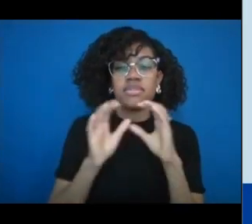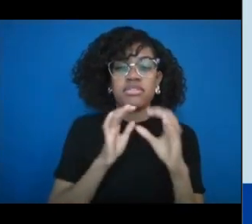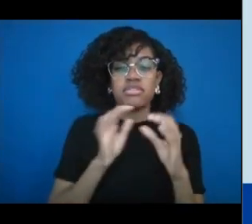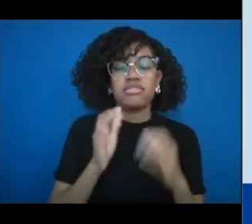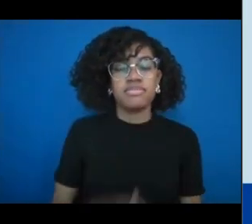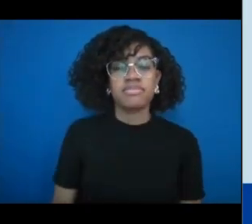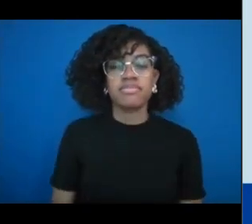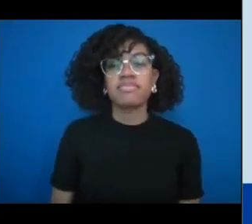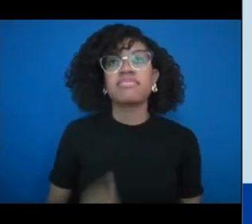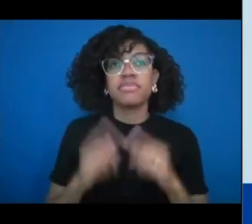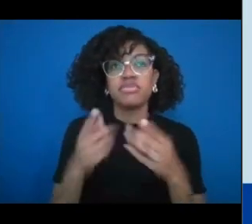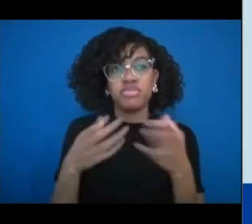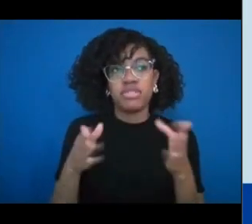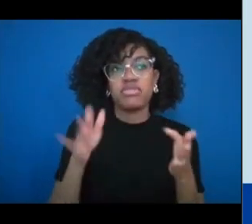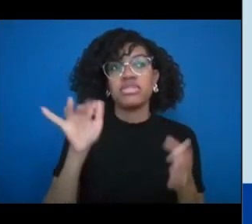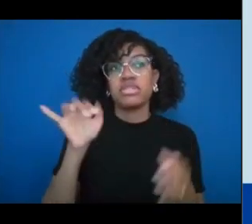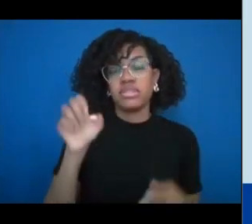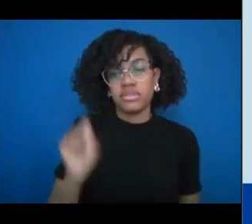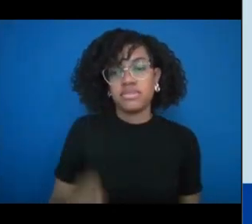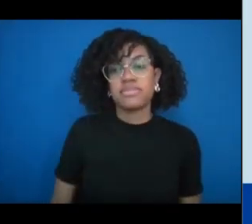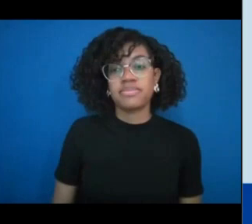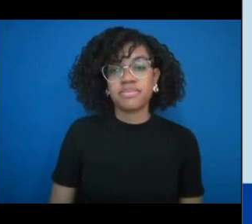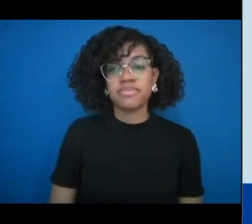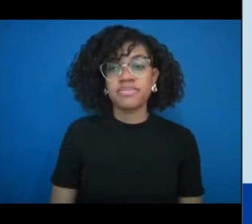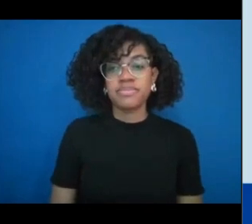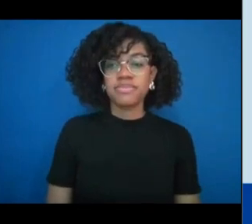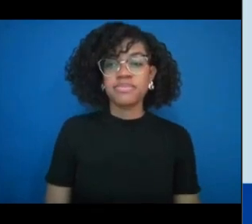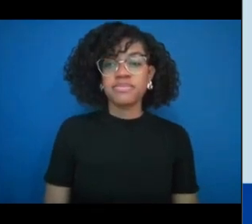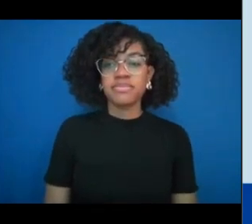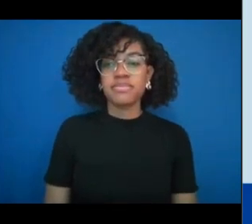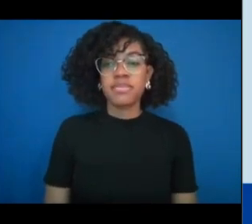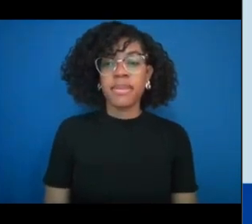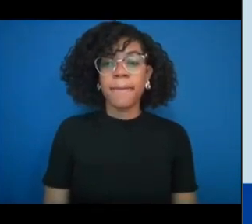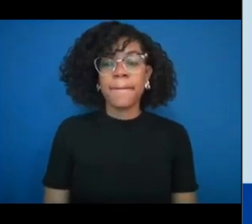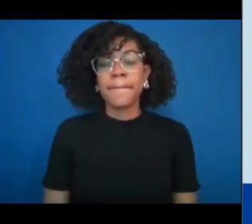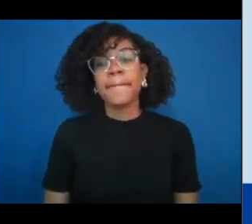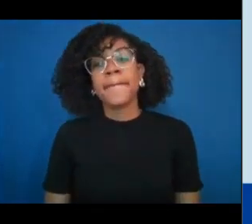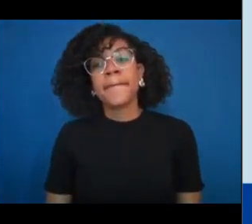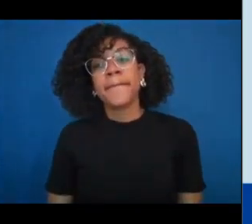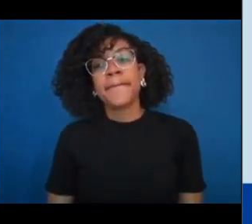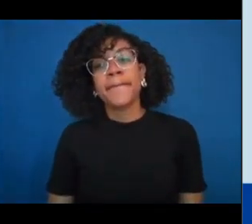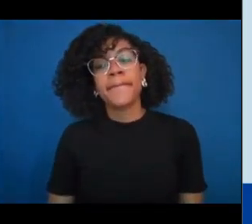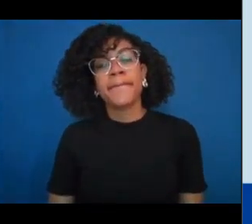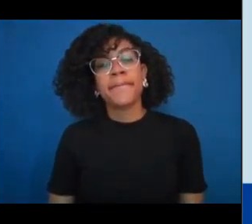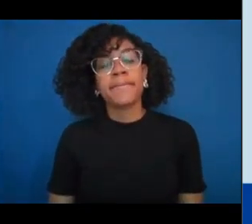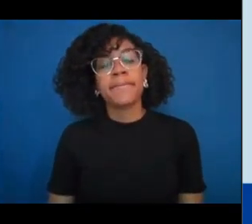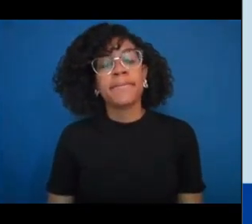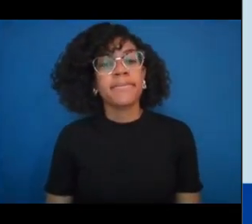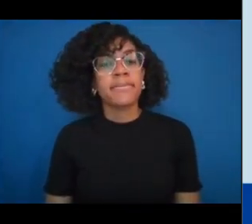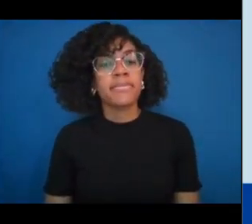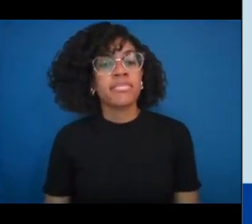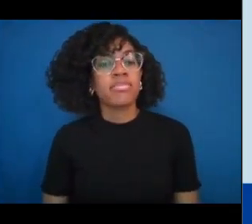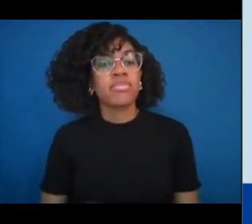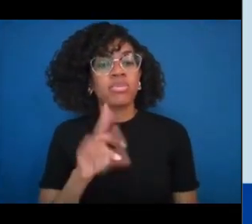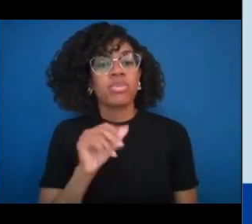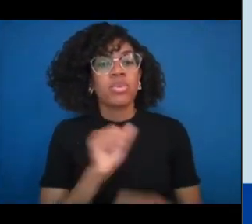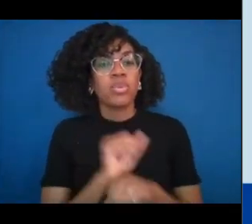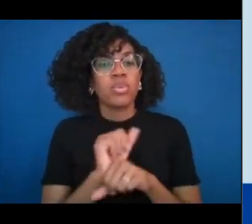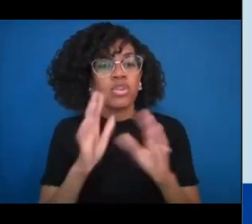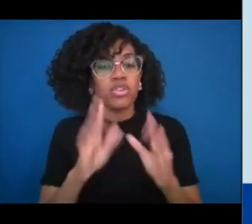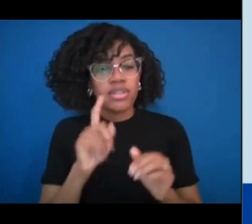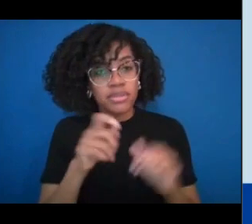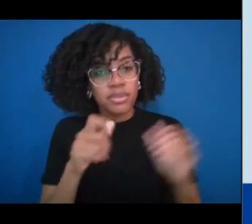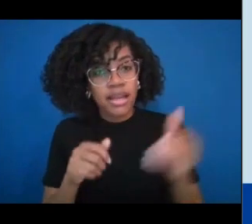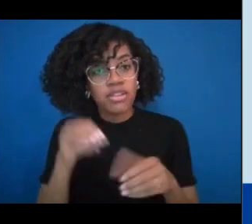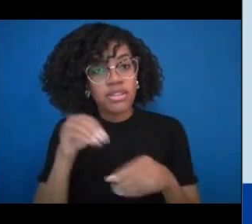But in general, yes. Do the workers need to be hired within the